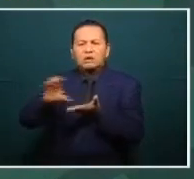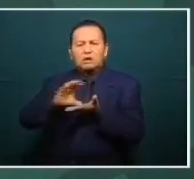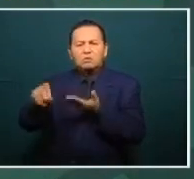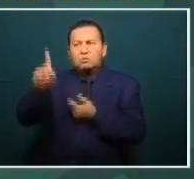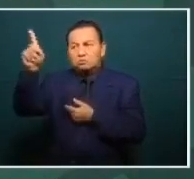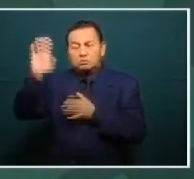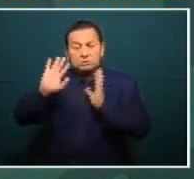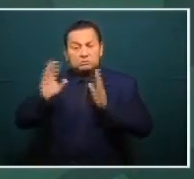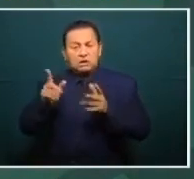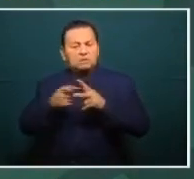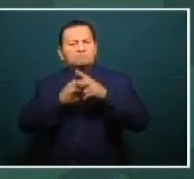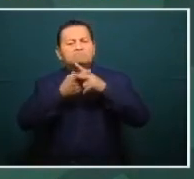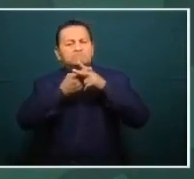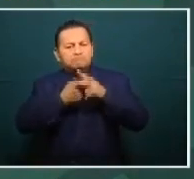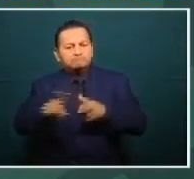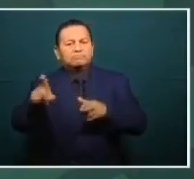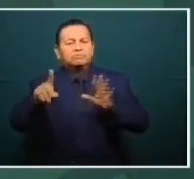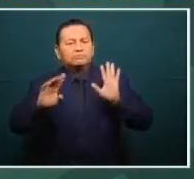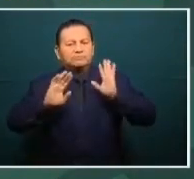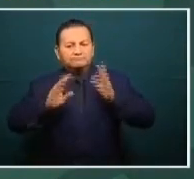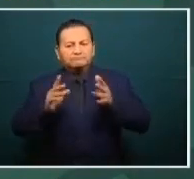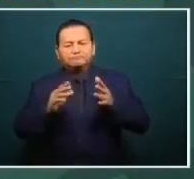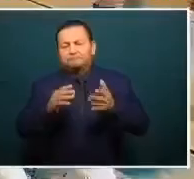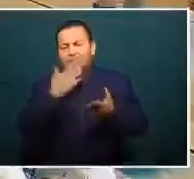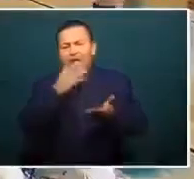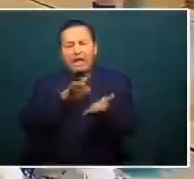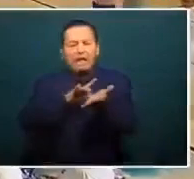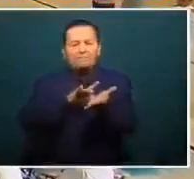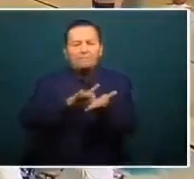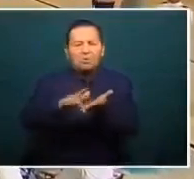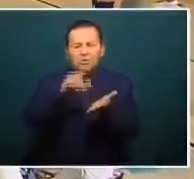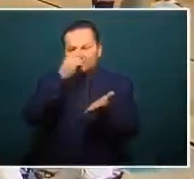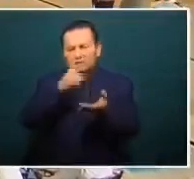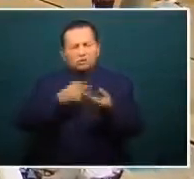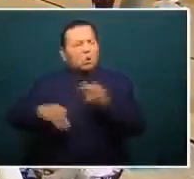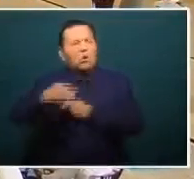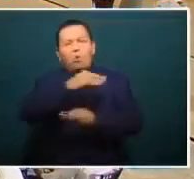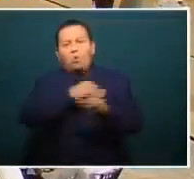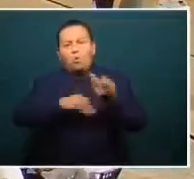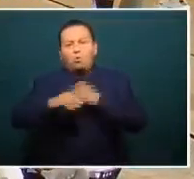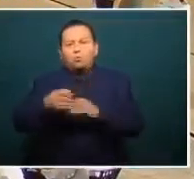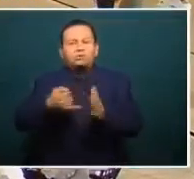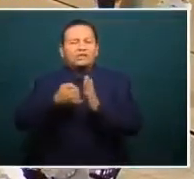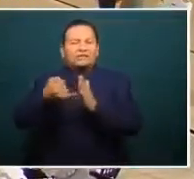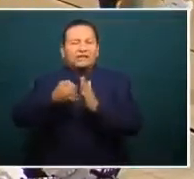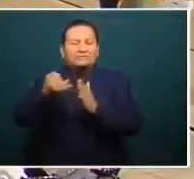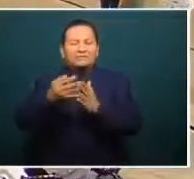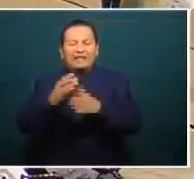produce. And yesterday, in Coatepec, they initiated